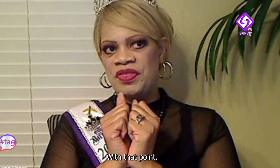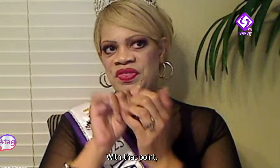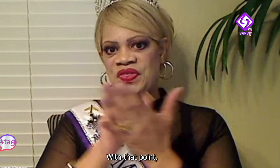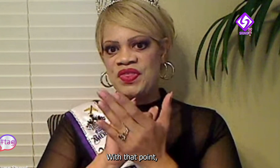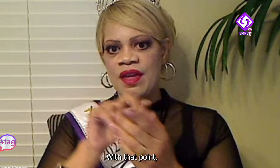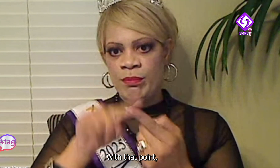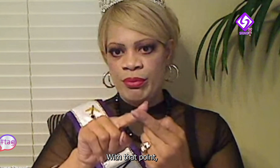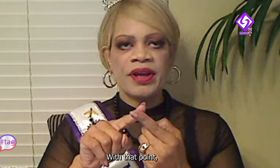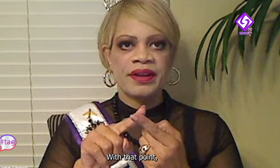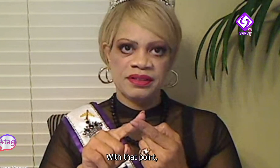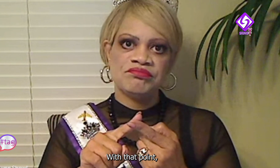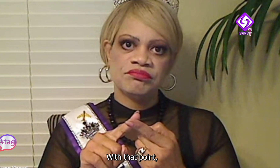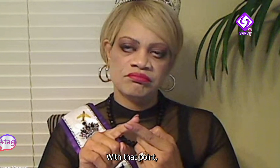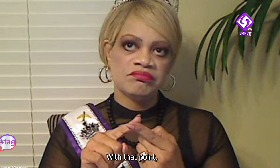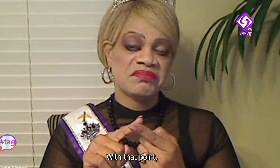With that point,